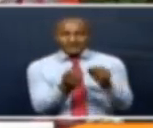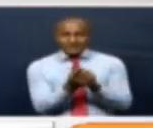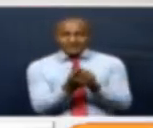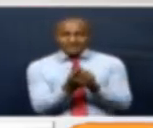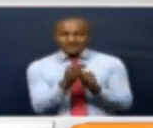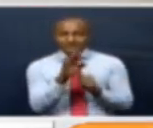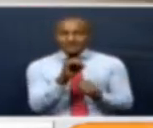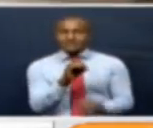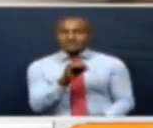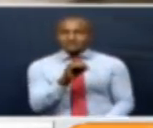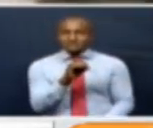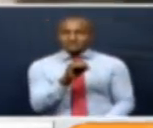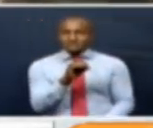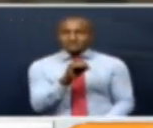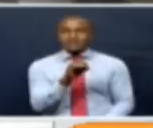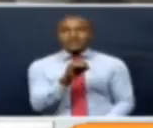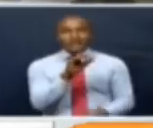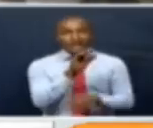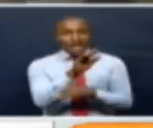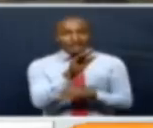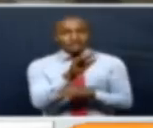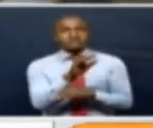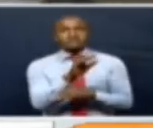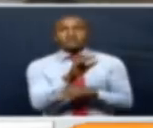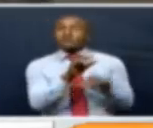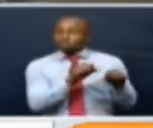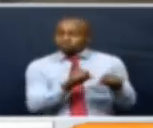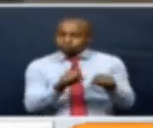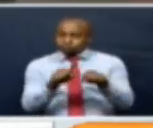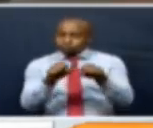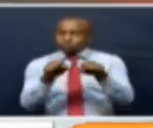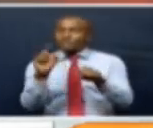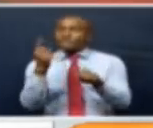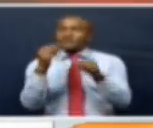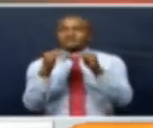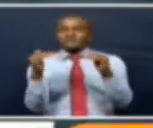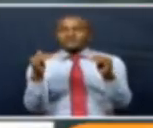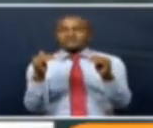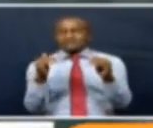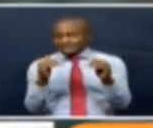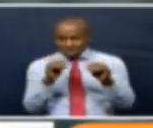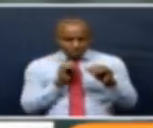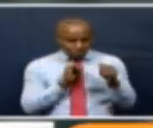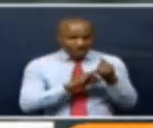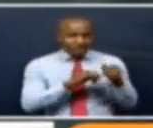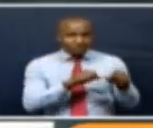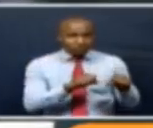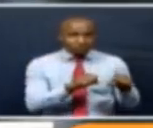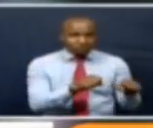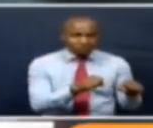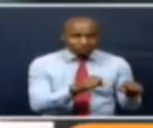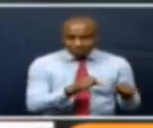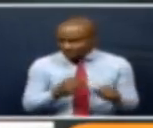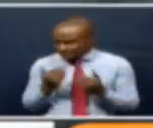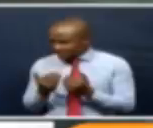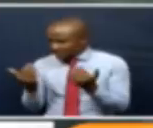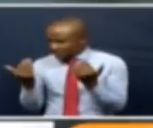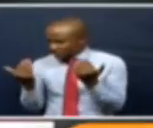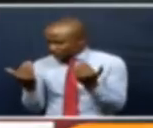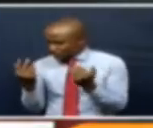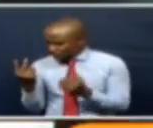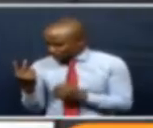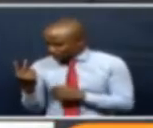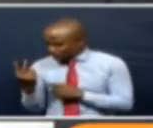a.m. He was asked to wheel her to the first floor. Torn between helping his wife and monitoring the twins,